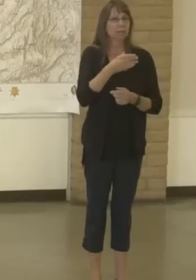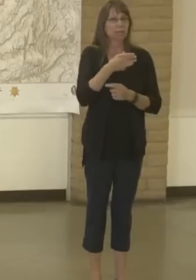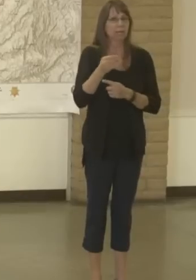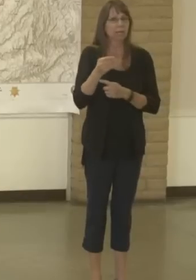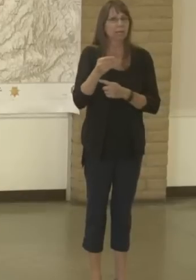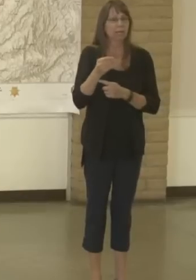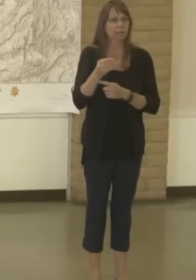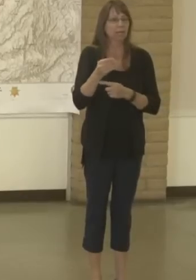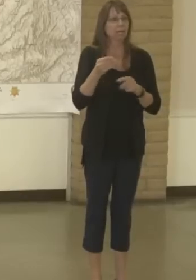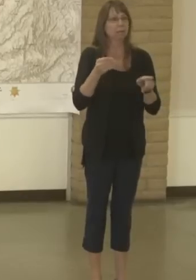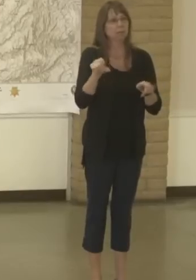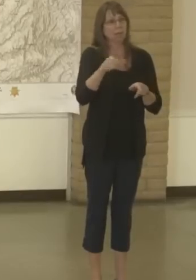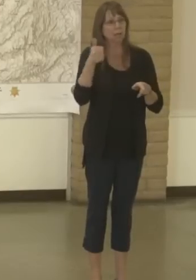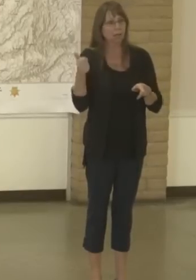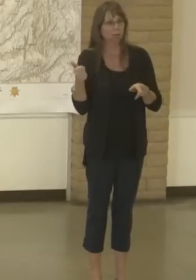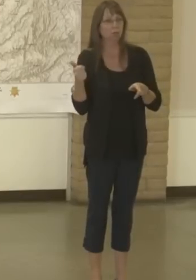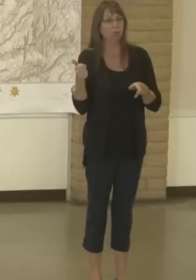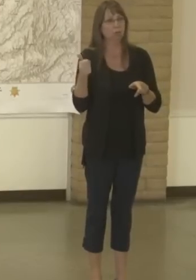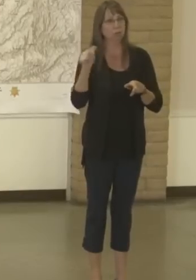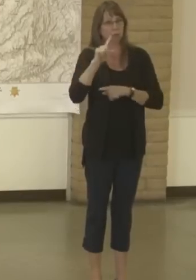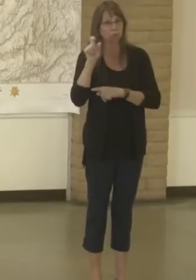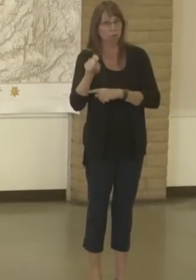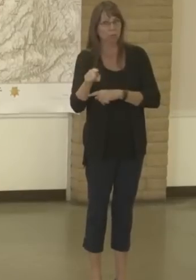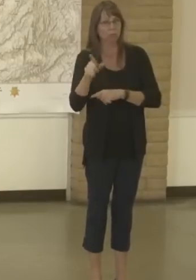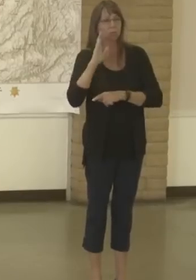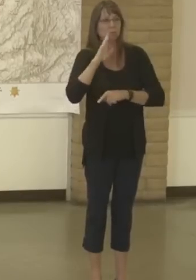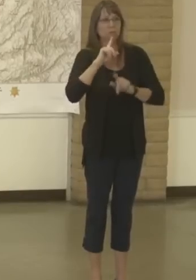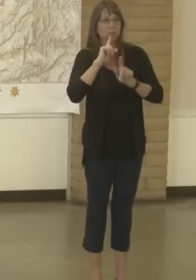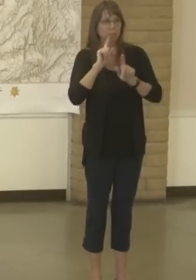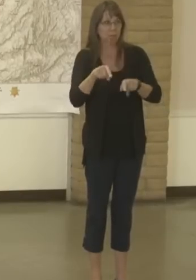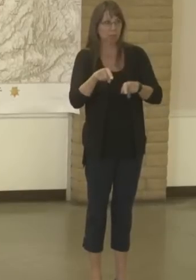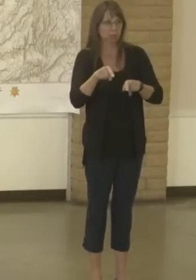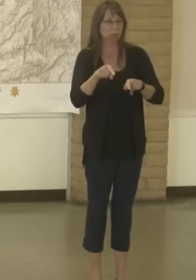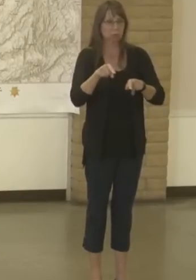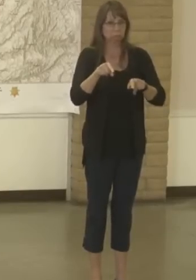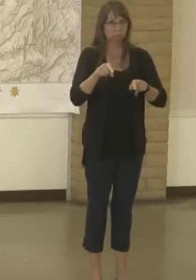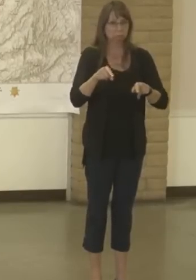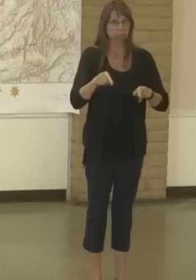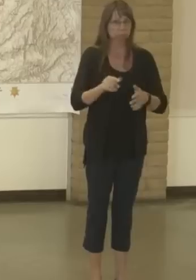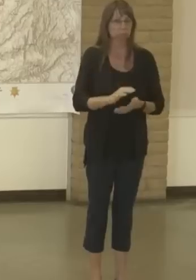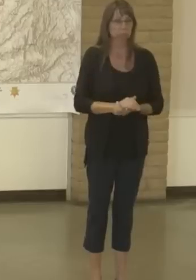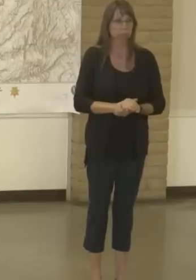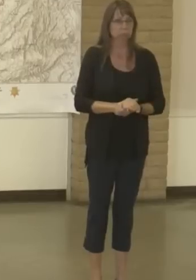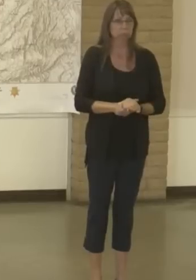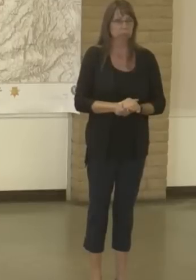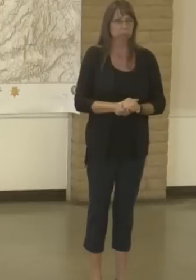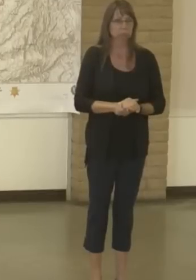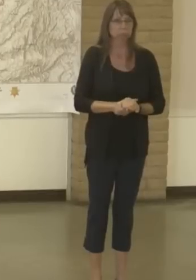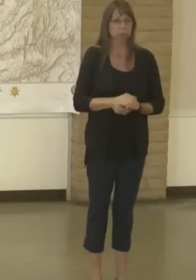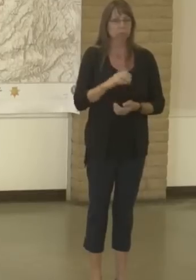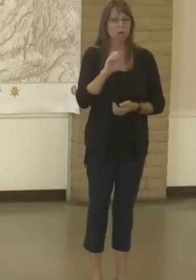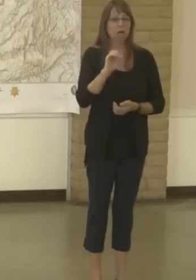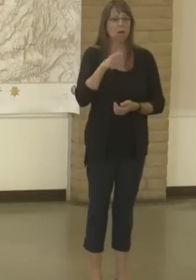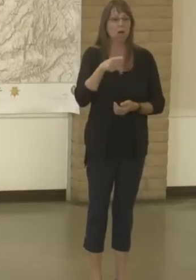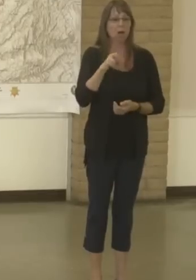gotten offline. He'll tell you what the question is, and then he'll answer the question appropriately. Our operations section